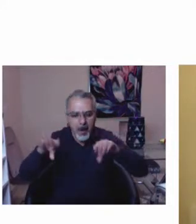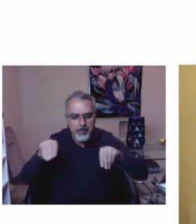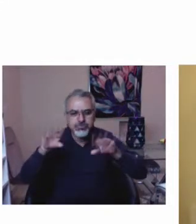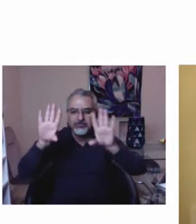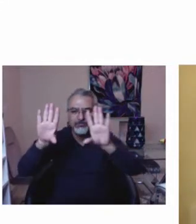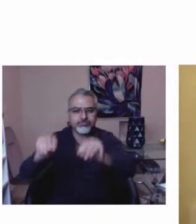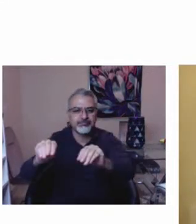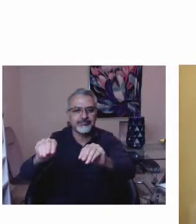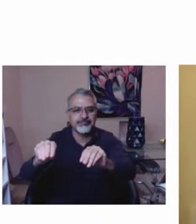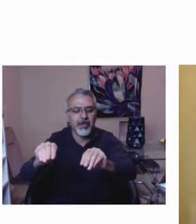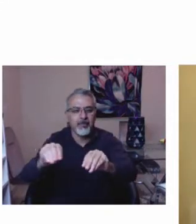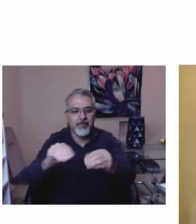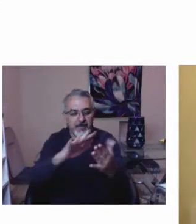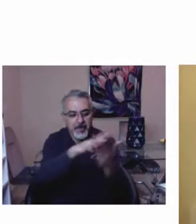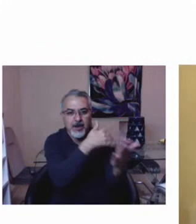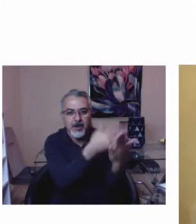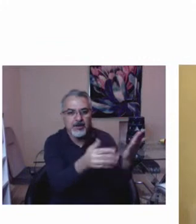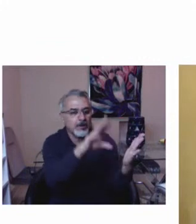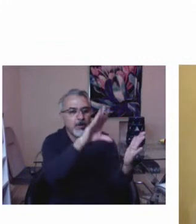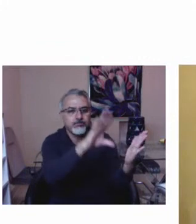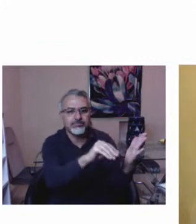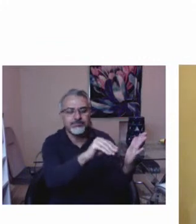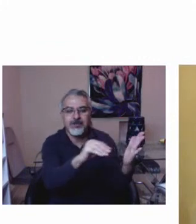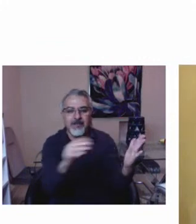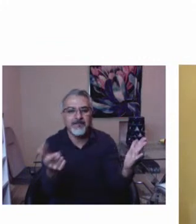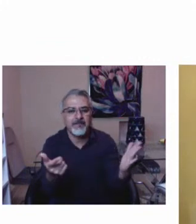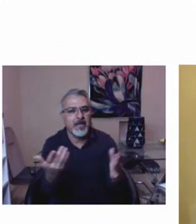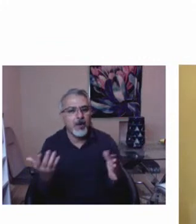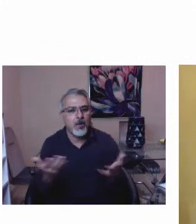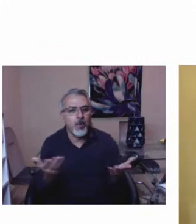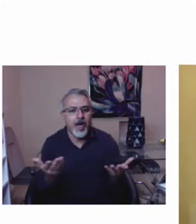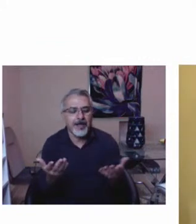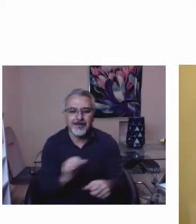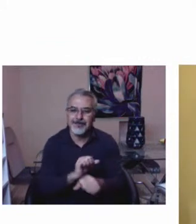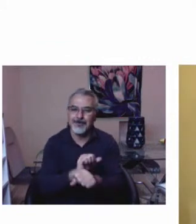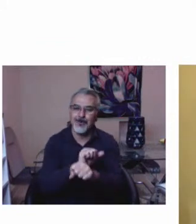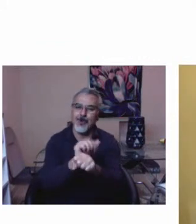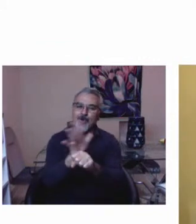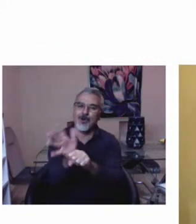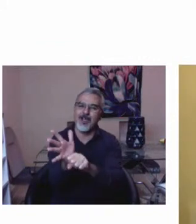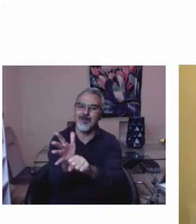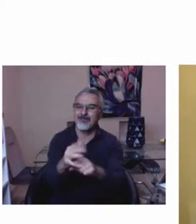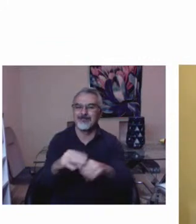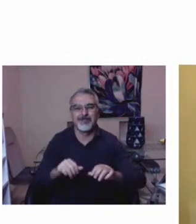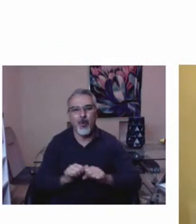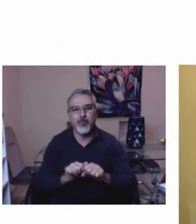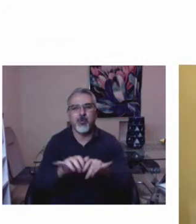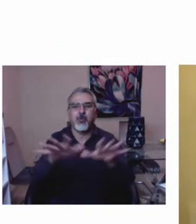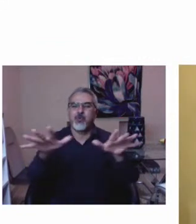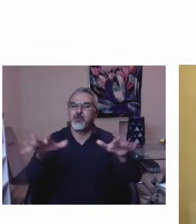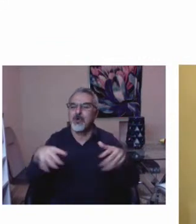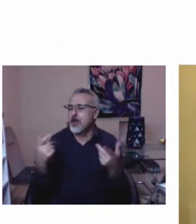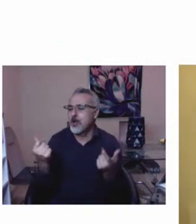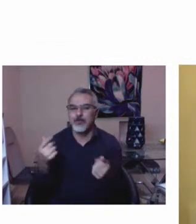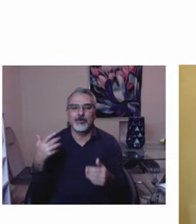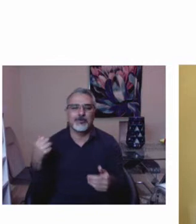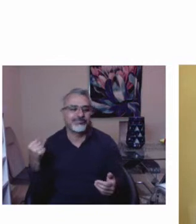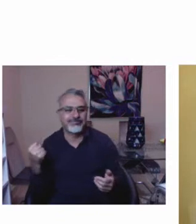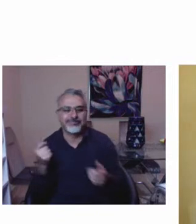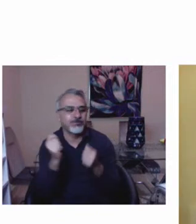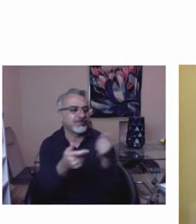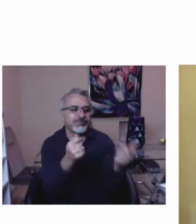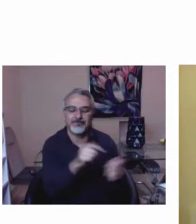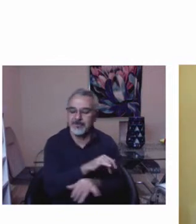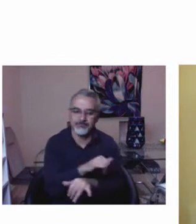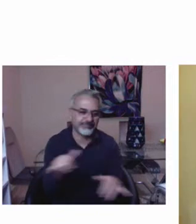actors who drive this need within their daily lives. And lastly, one final remark. The more mediators and levels that we